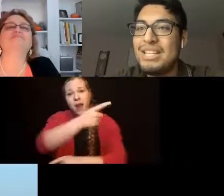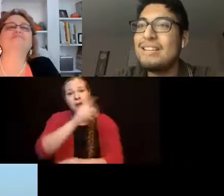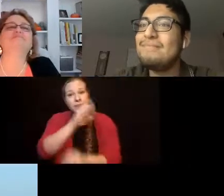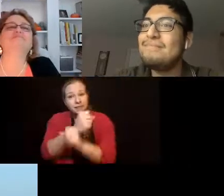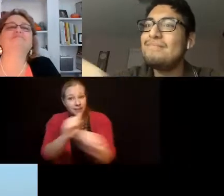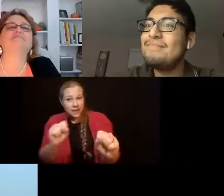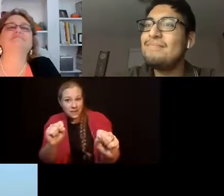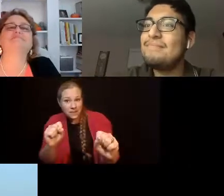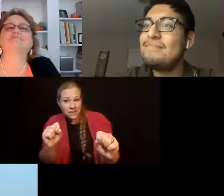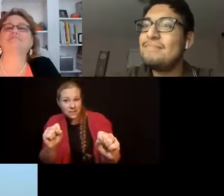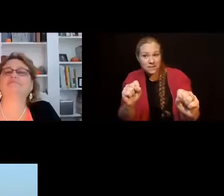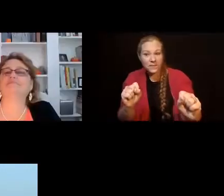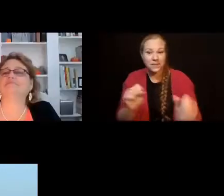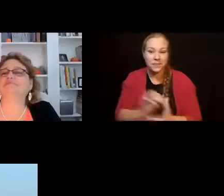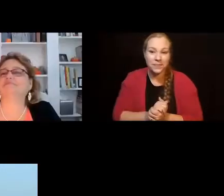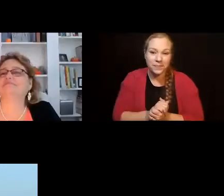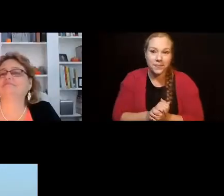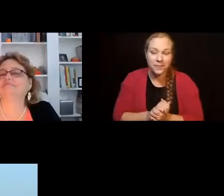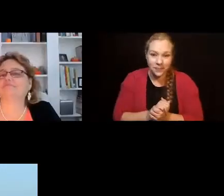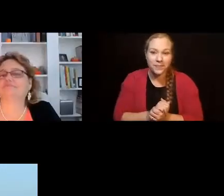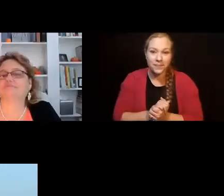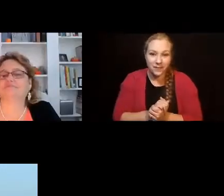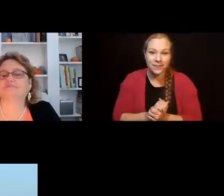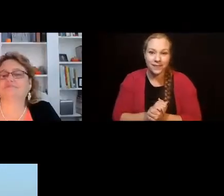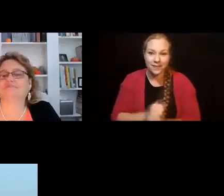Thank you.